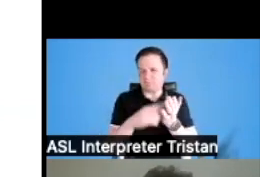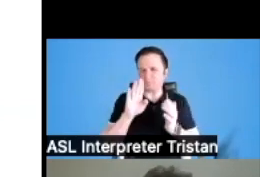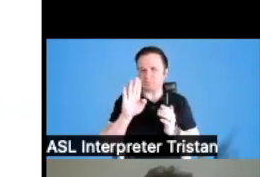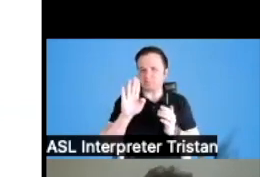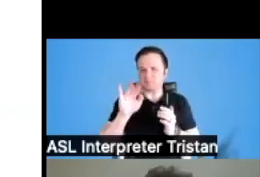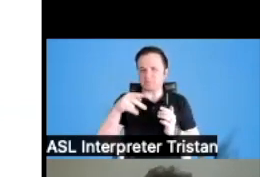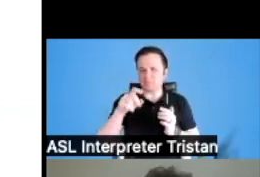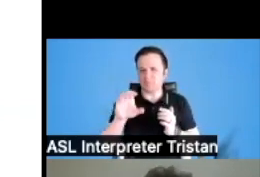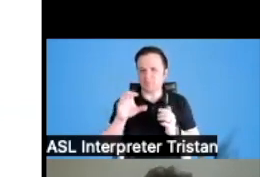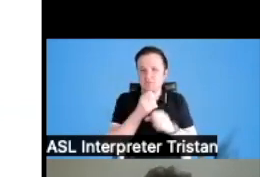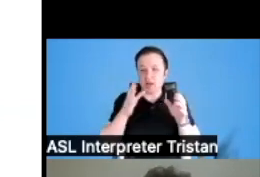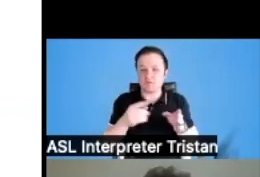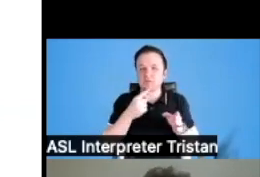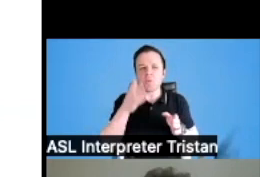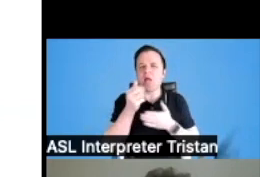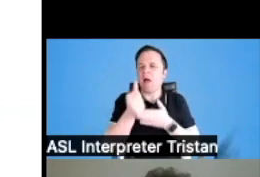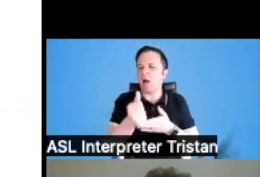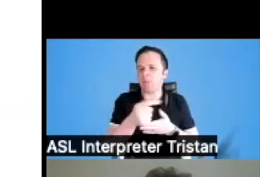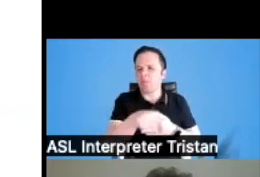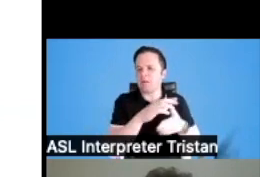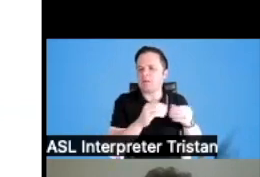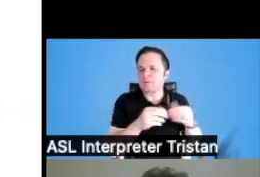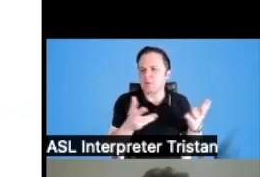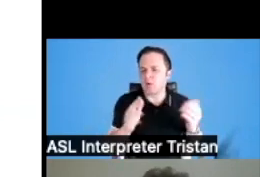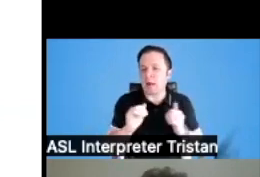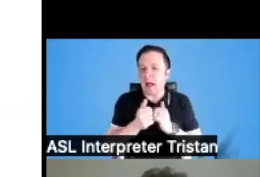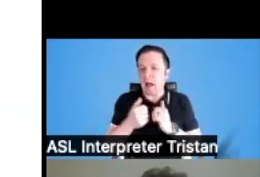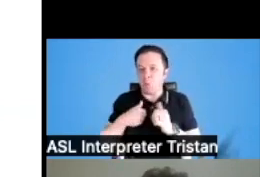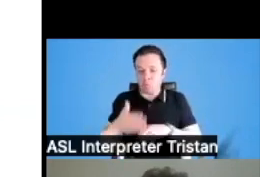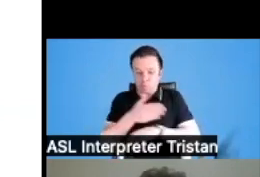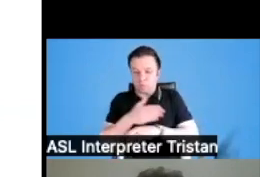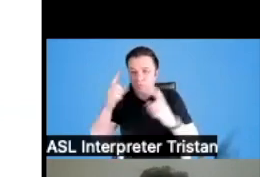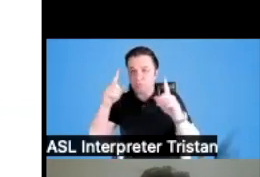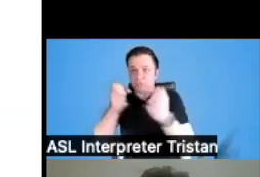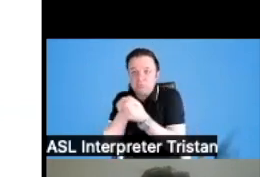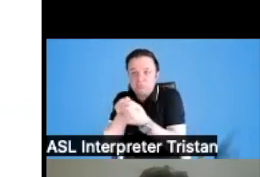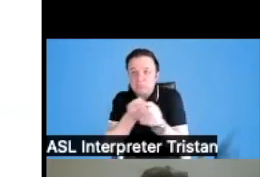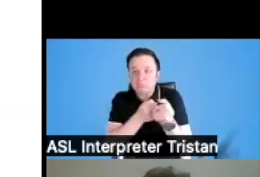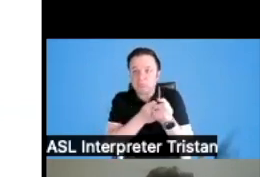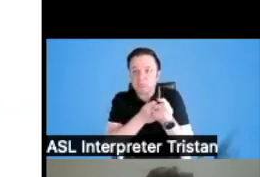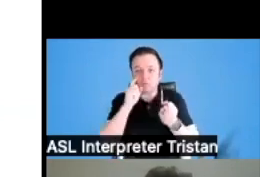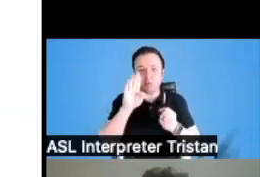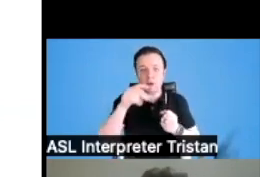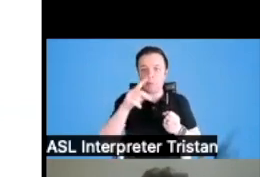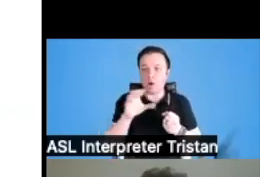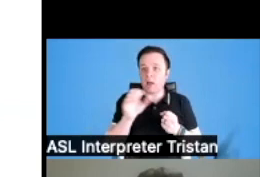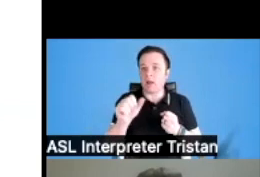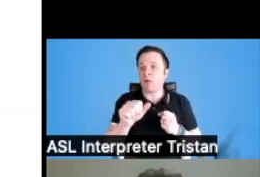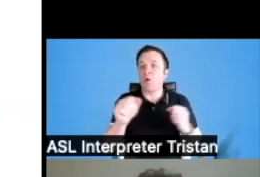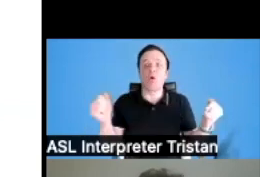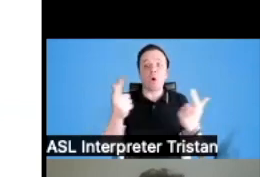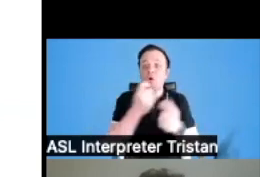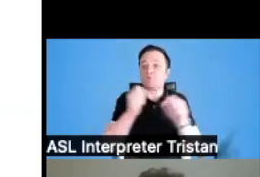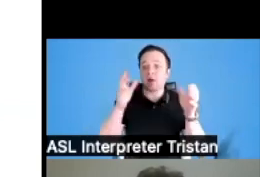help, and also how to improve our advocacy and increase options for BIPOC and all survivors to be